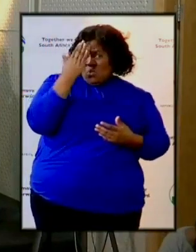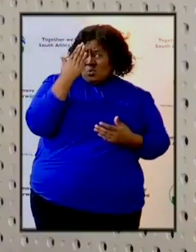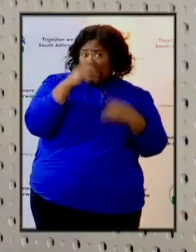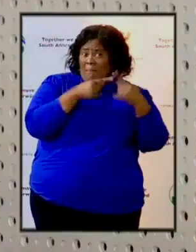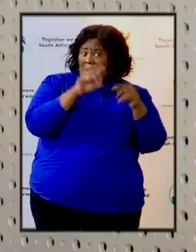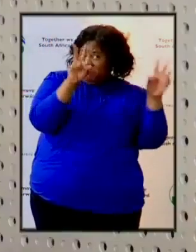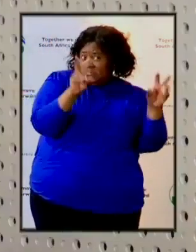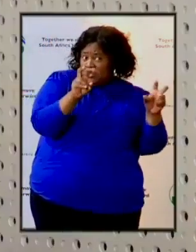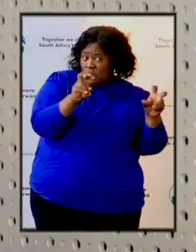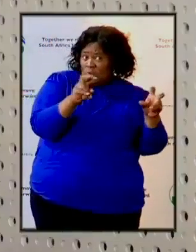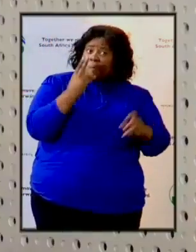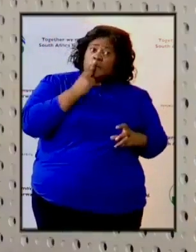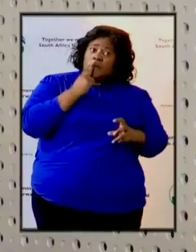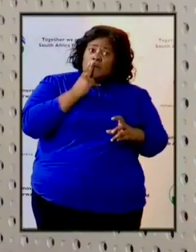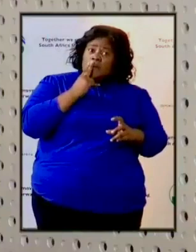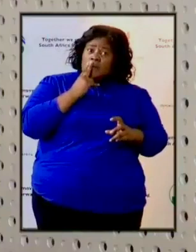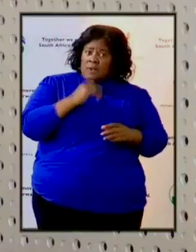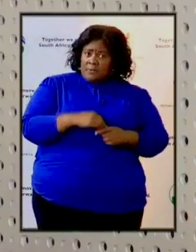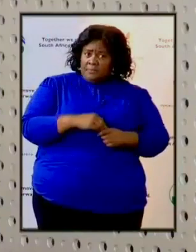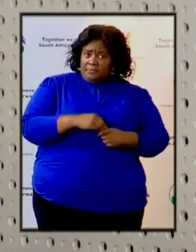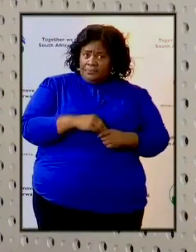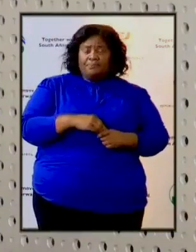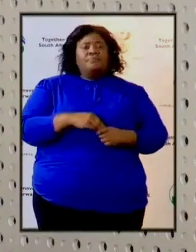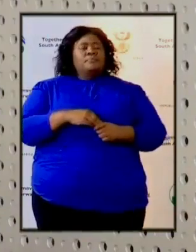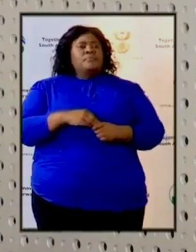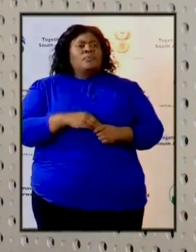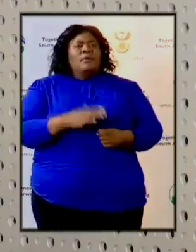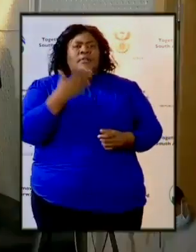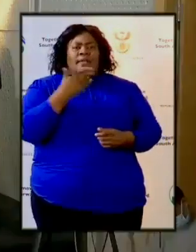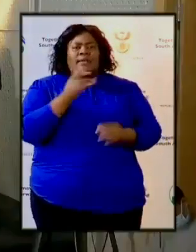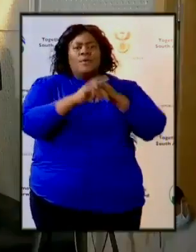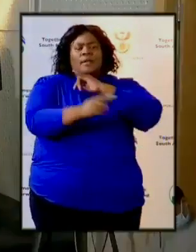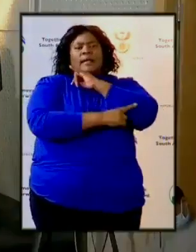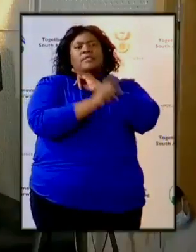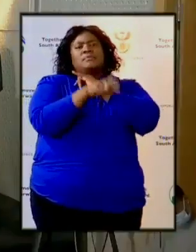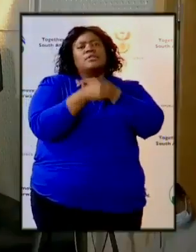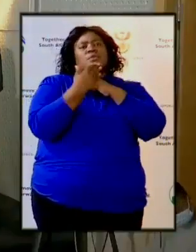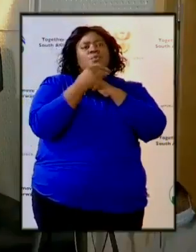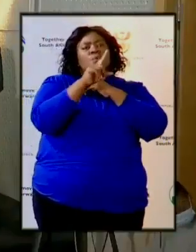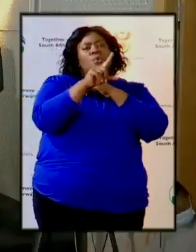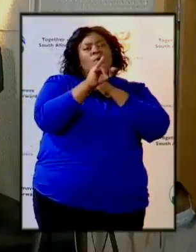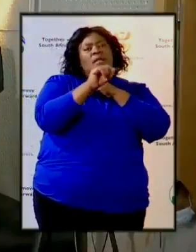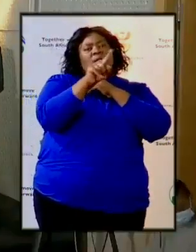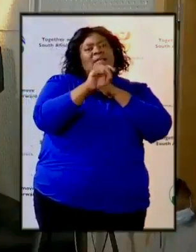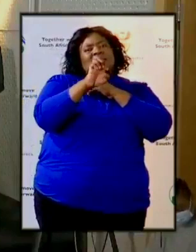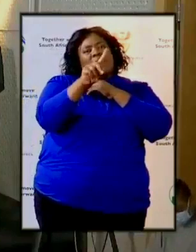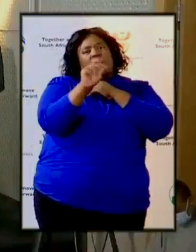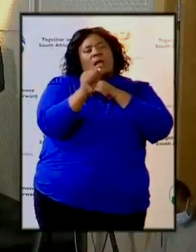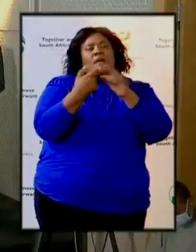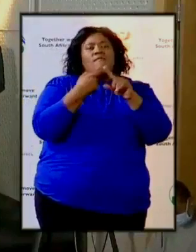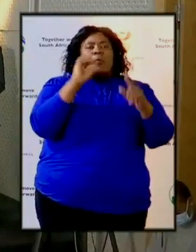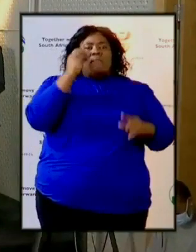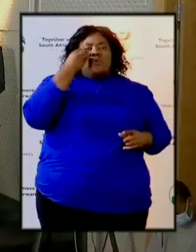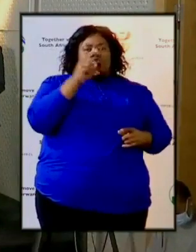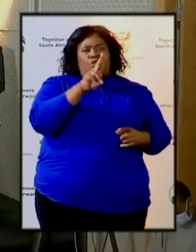Thank you. Next. Minister, the last caller is Lizeka from News 24.